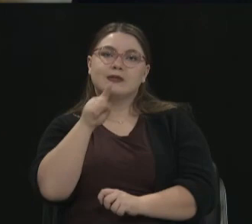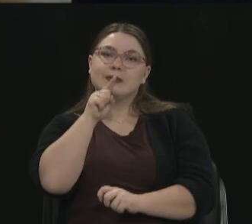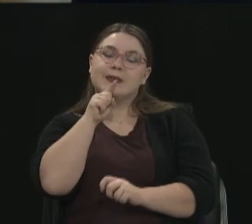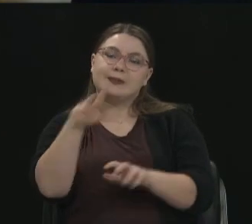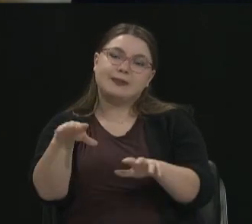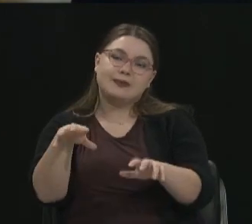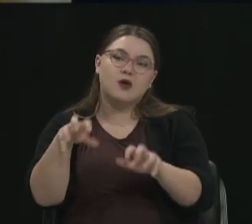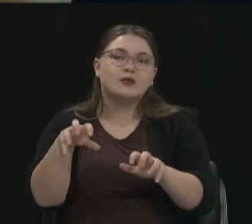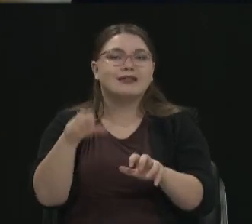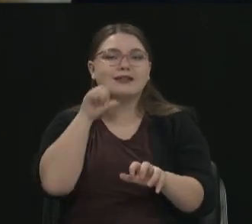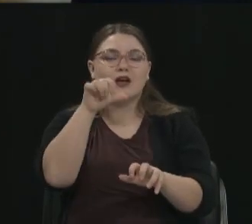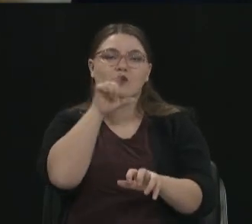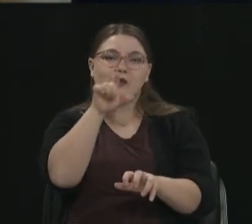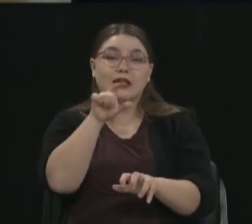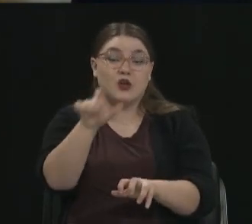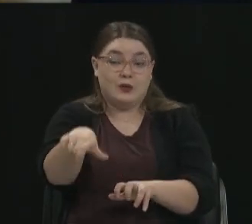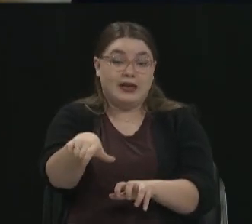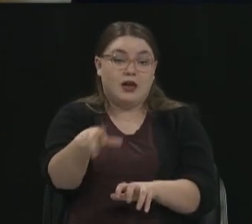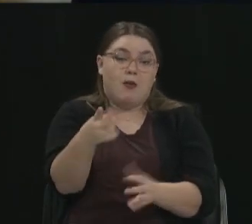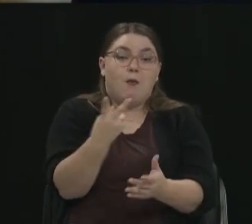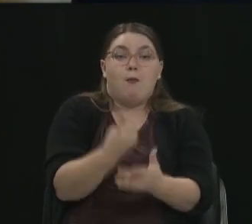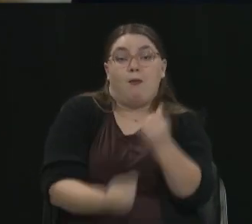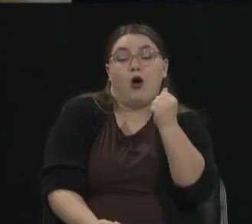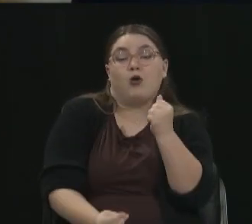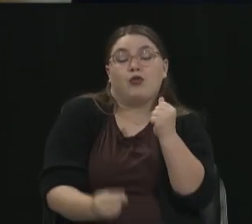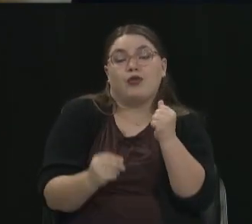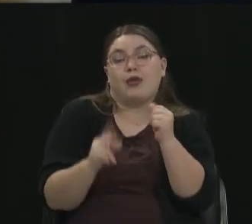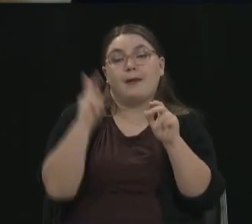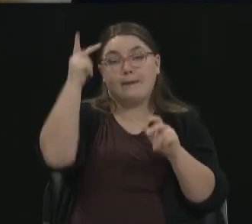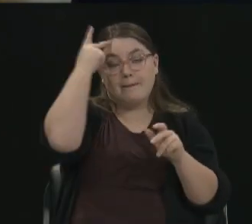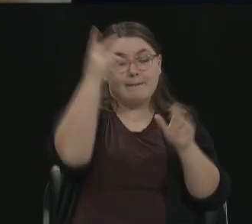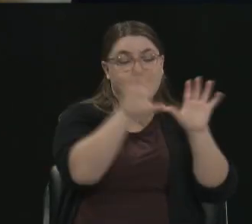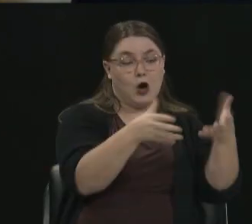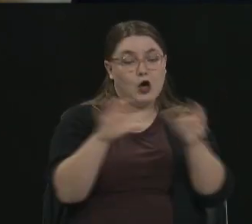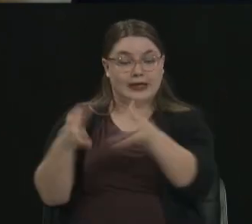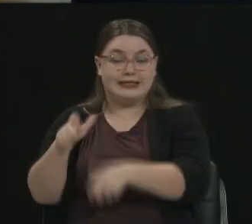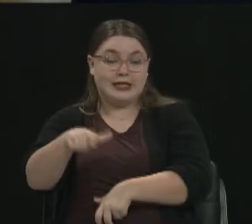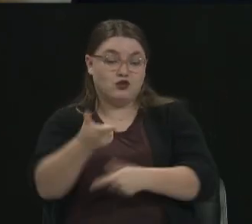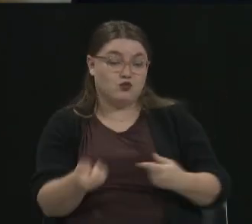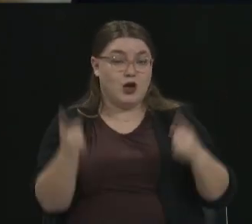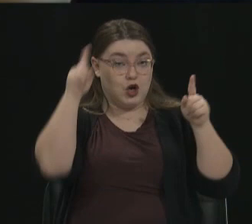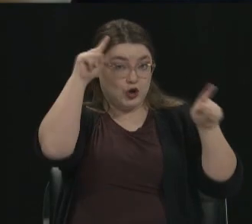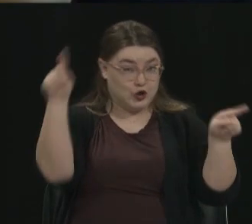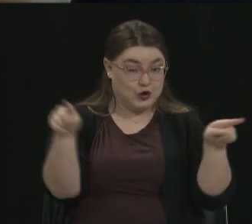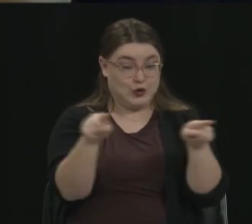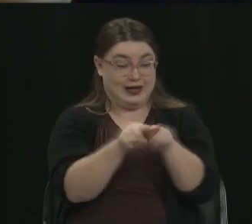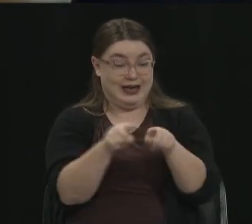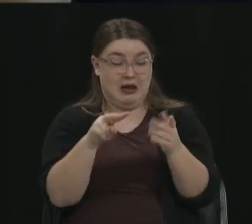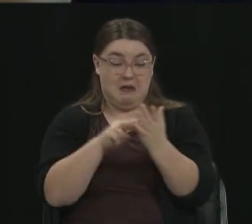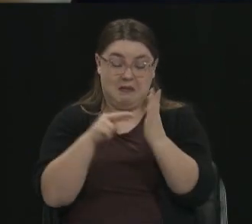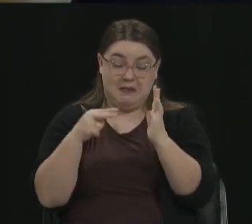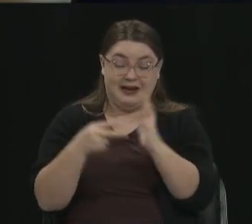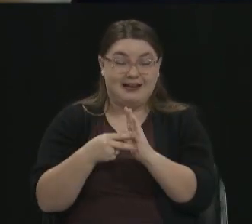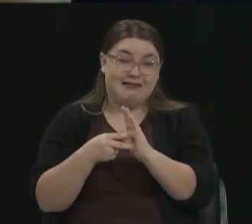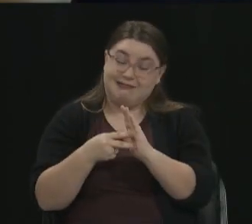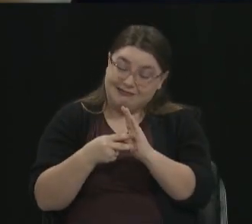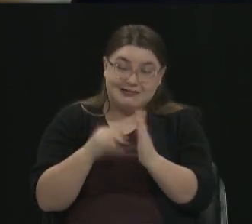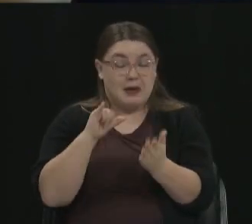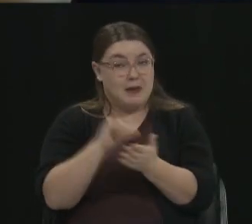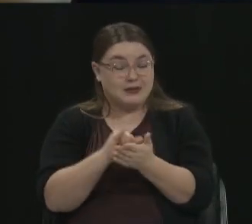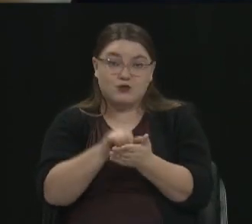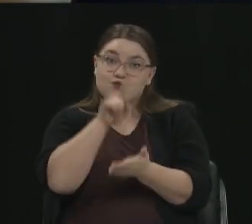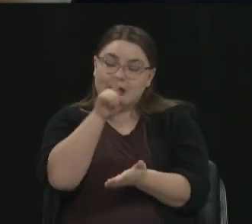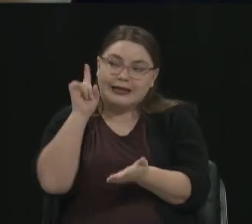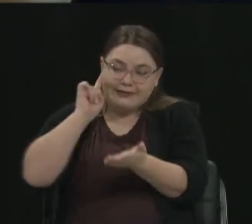a bipartisan group, and so they're paralyzed, and it often takes years to investigate. And so at the